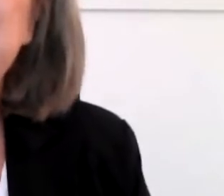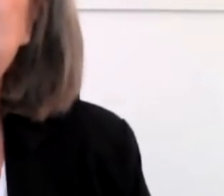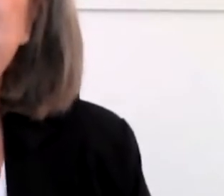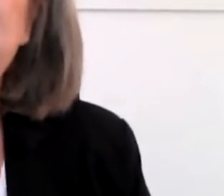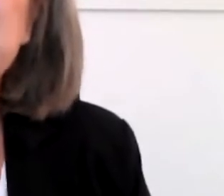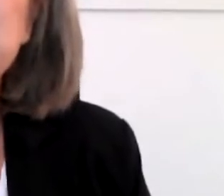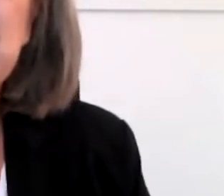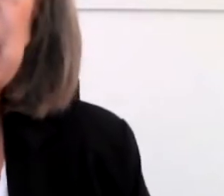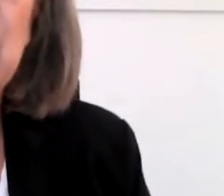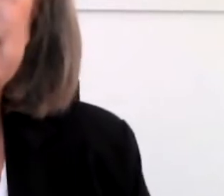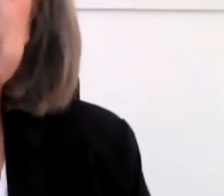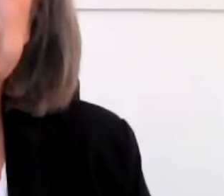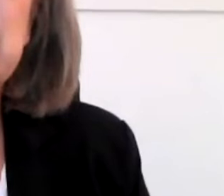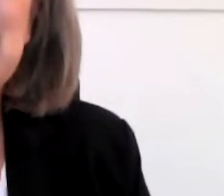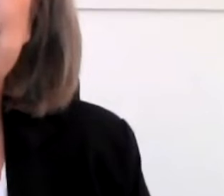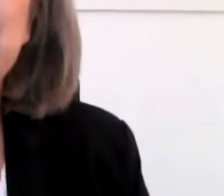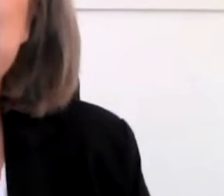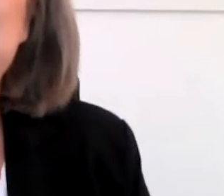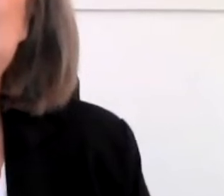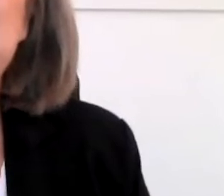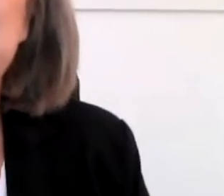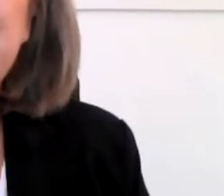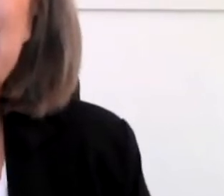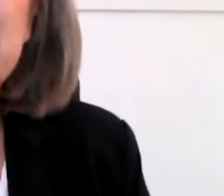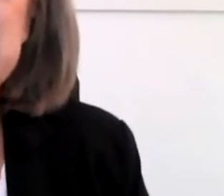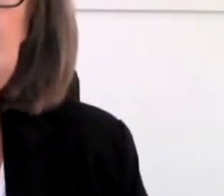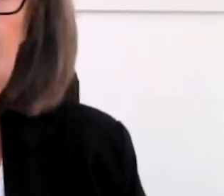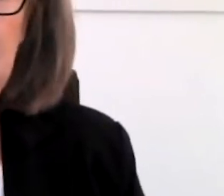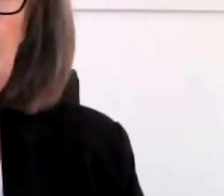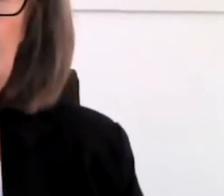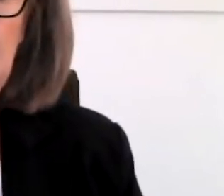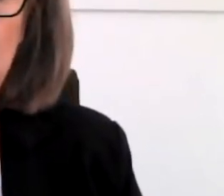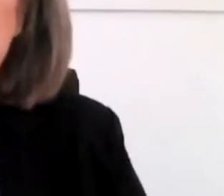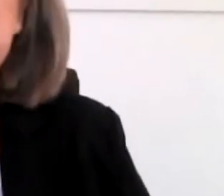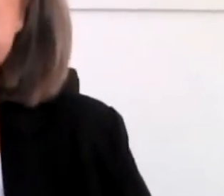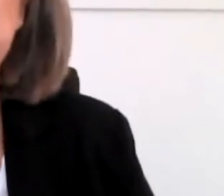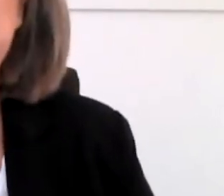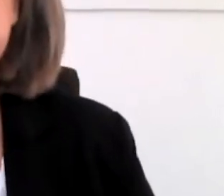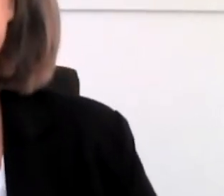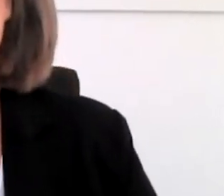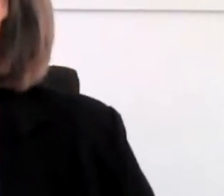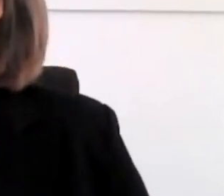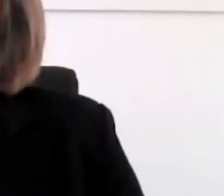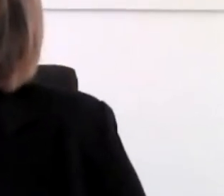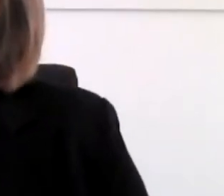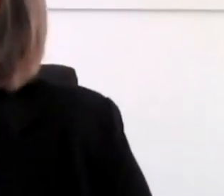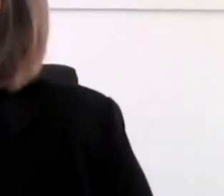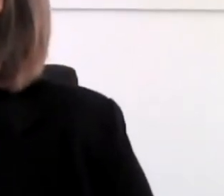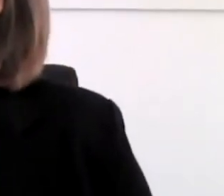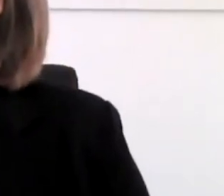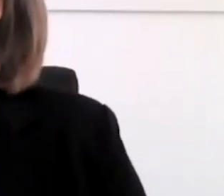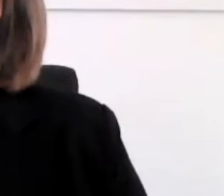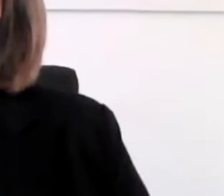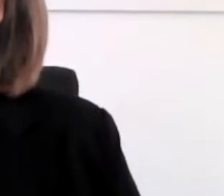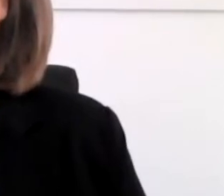common, and to shut the conversation down and to say, we've got to solve racism or we have to solve